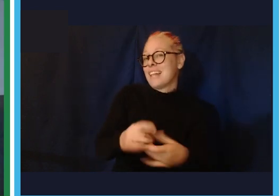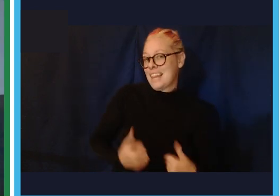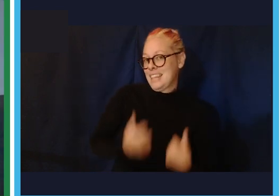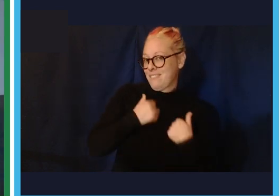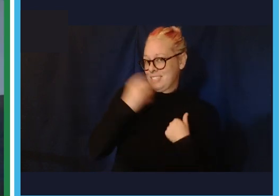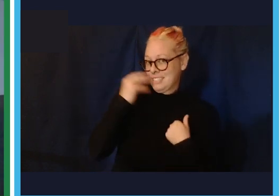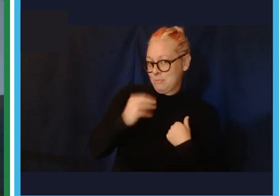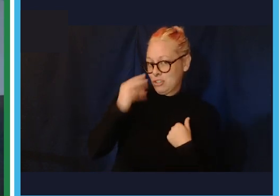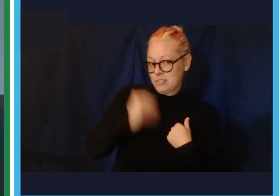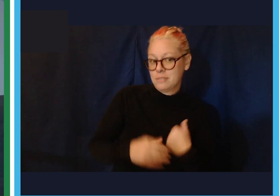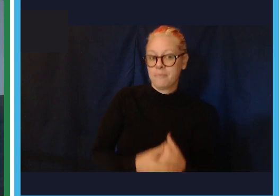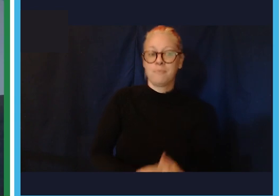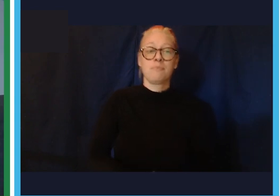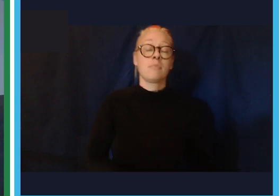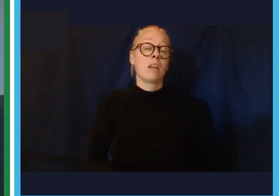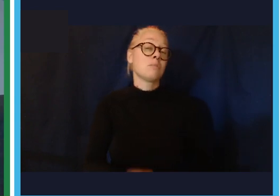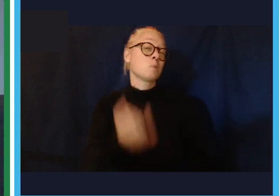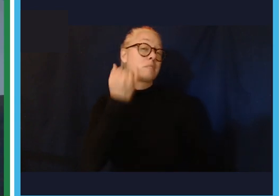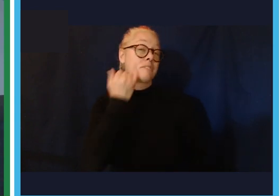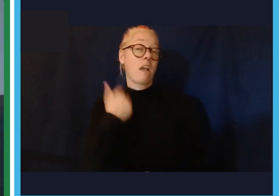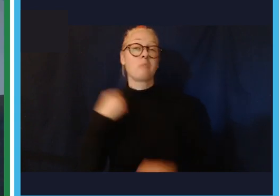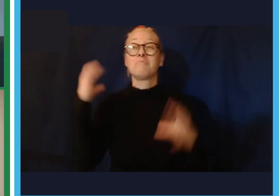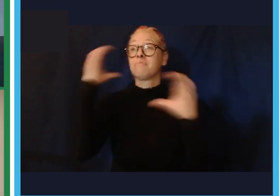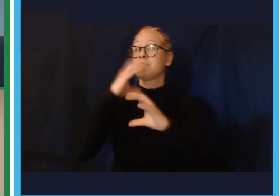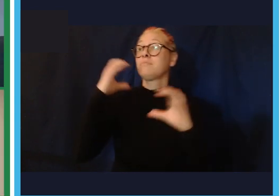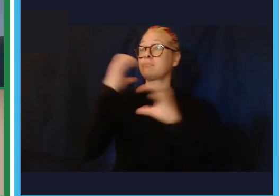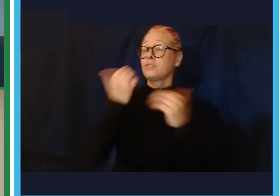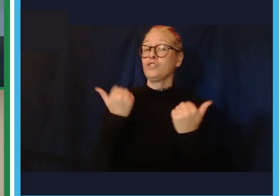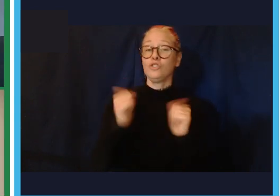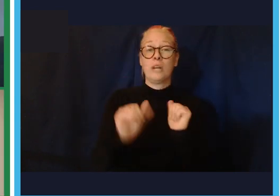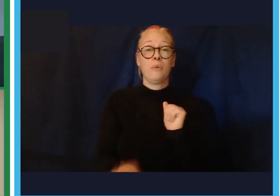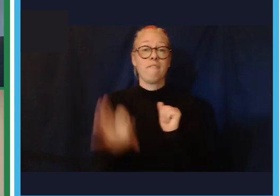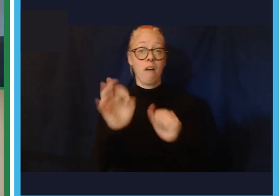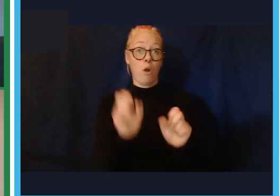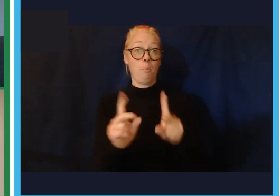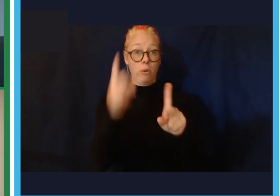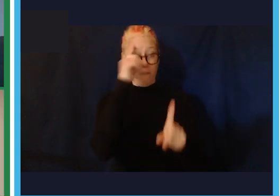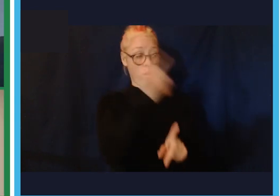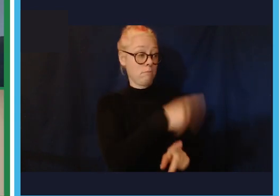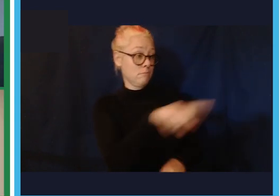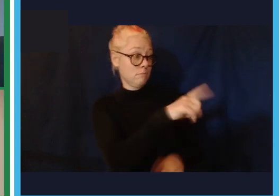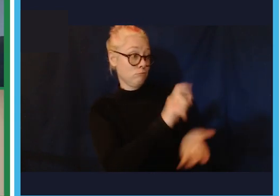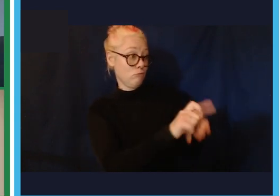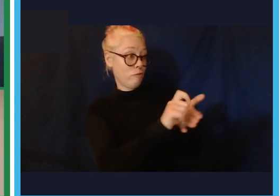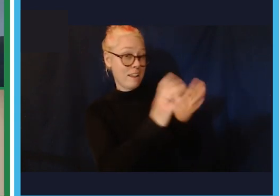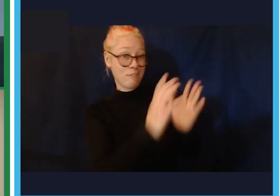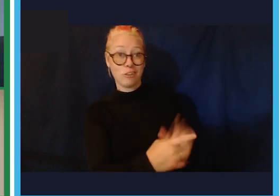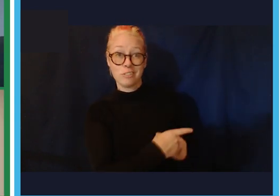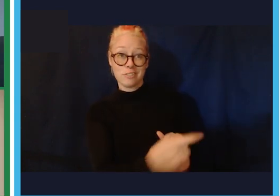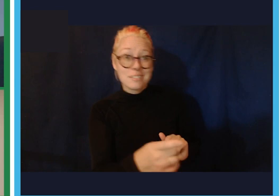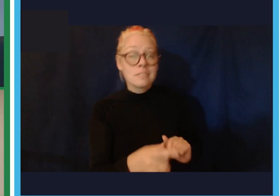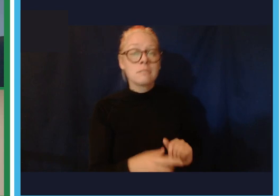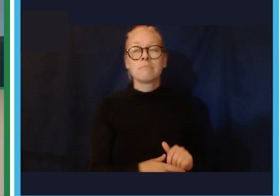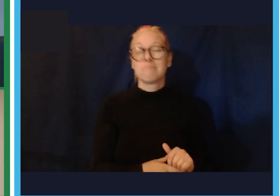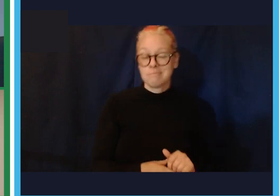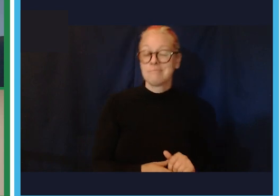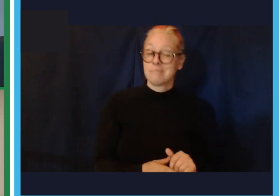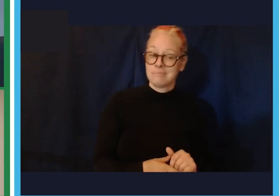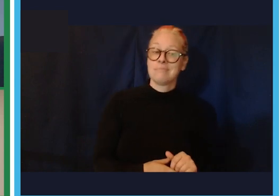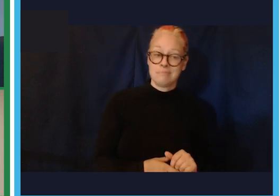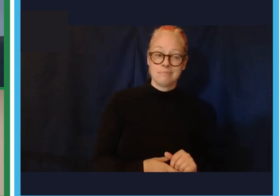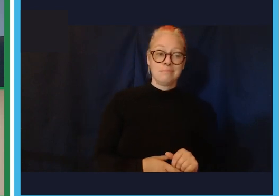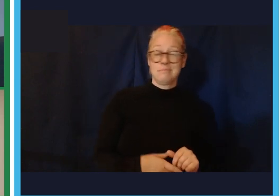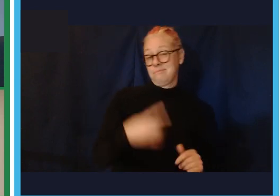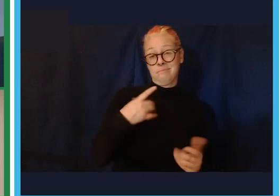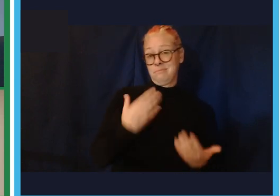both Ty and Graham, even though Graham doesn't write for kids, as a staffing